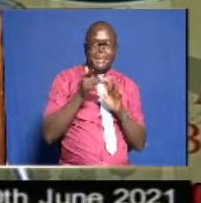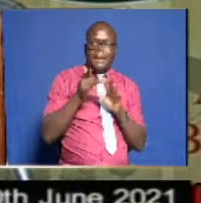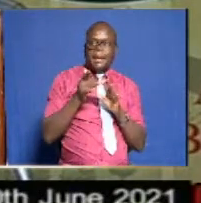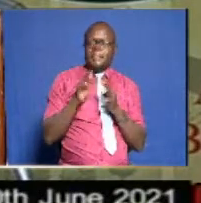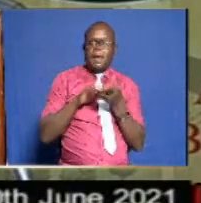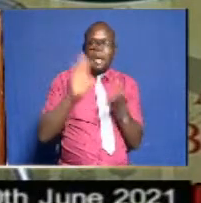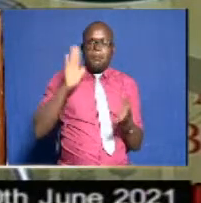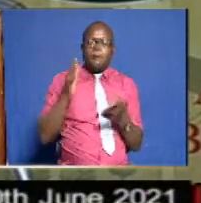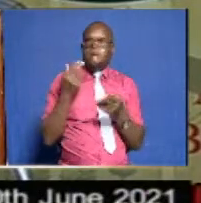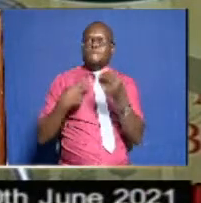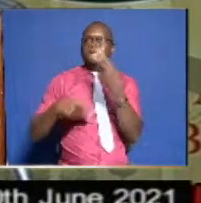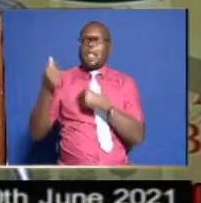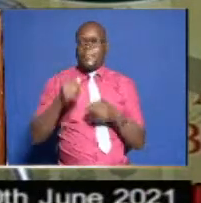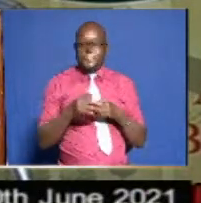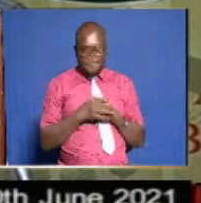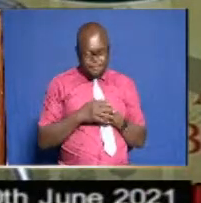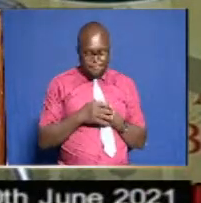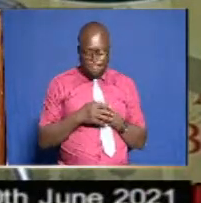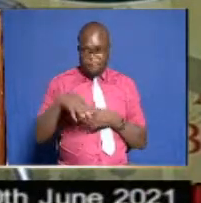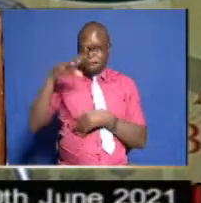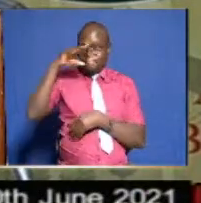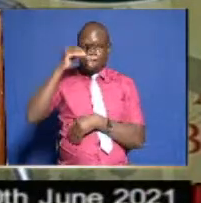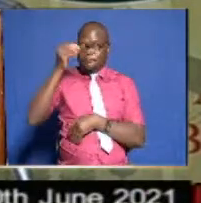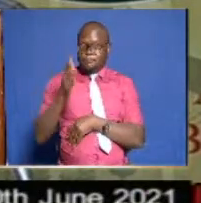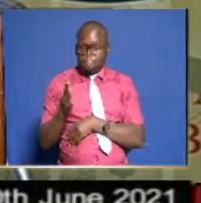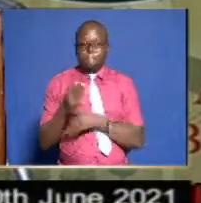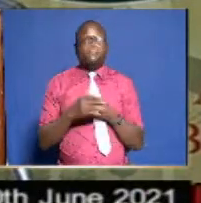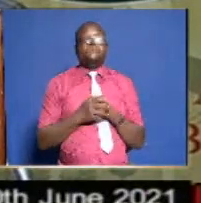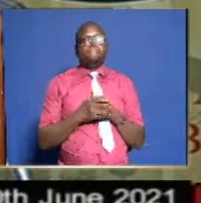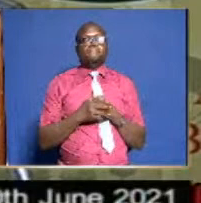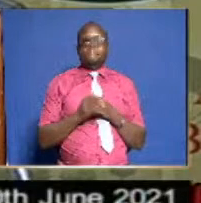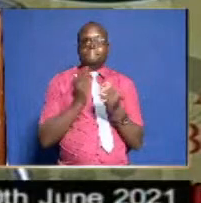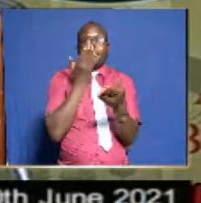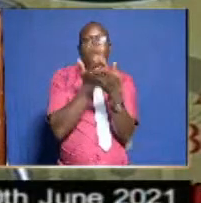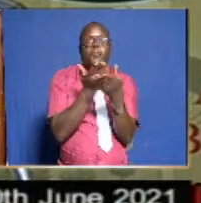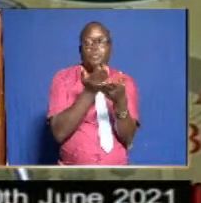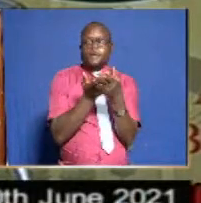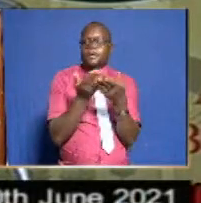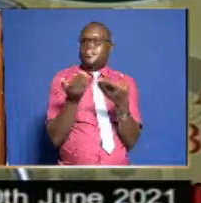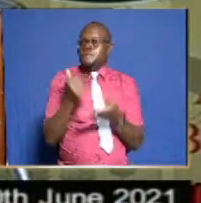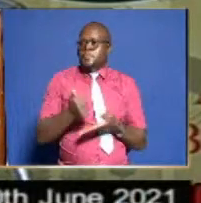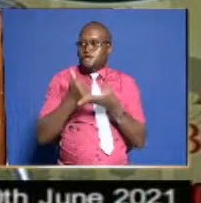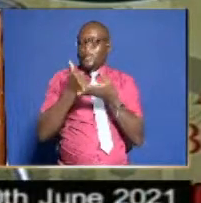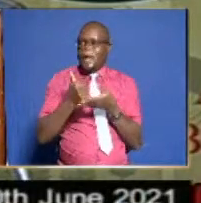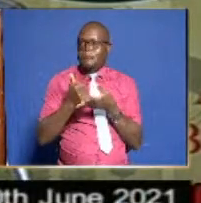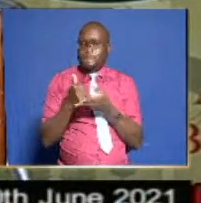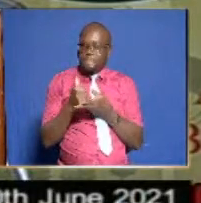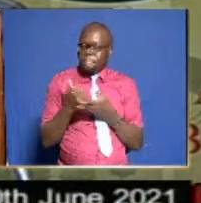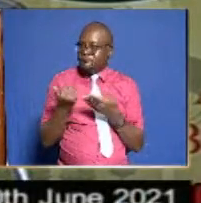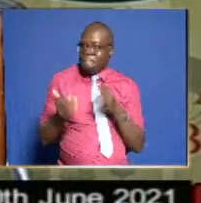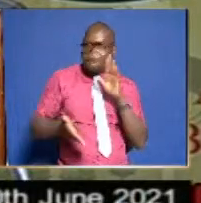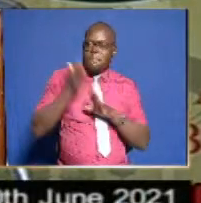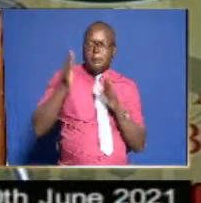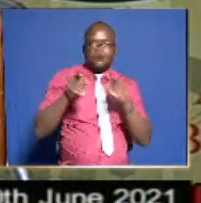for resale. Mr. Speaker, on the proposals to ease tax administration,